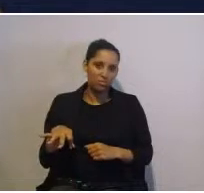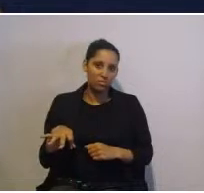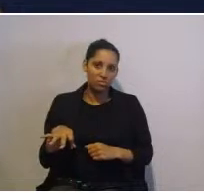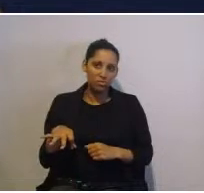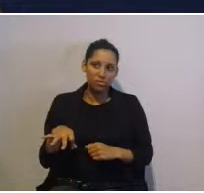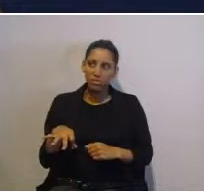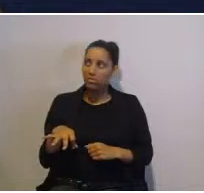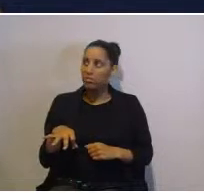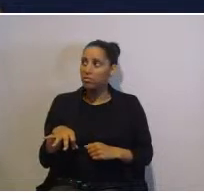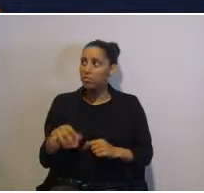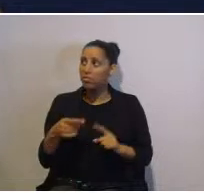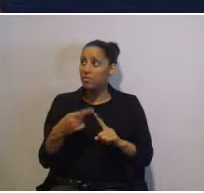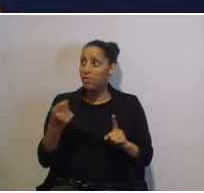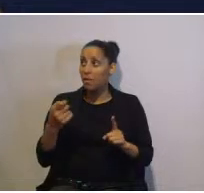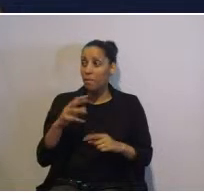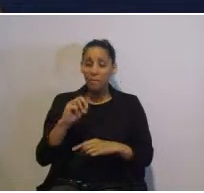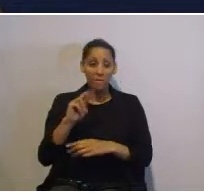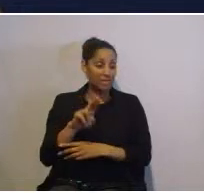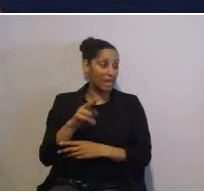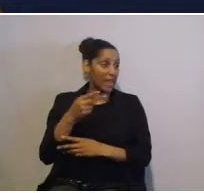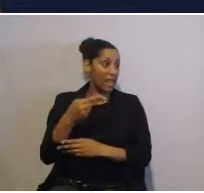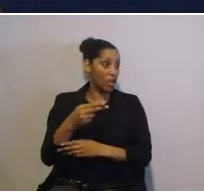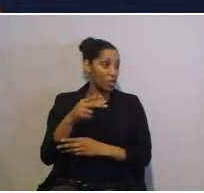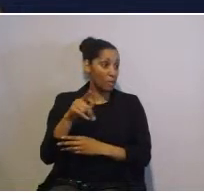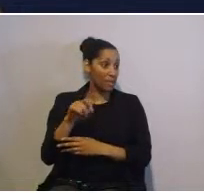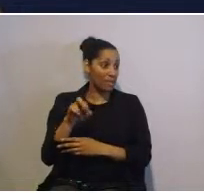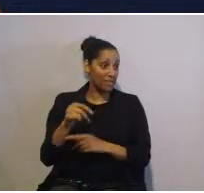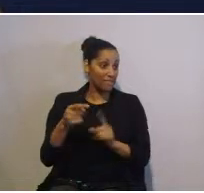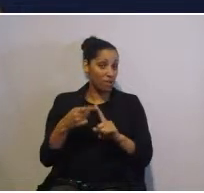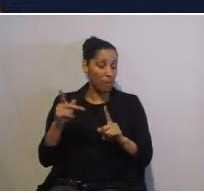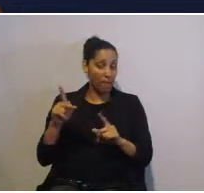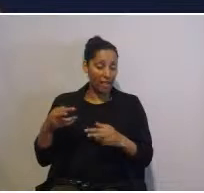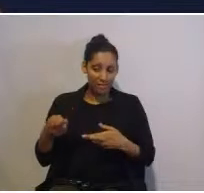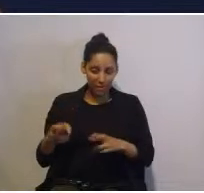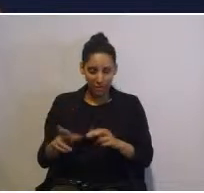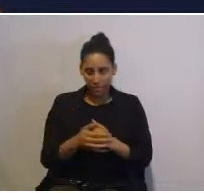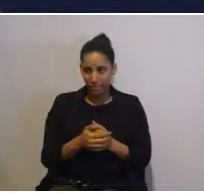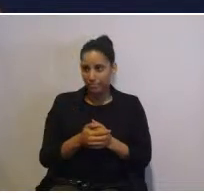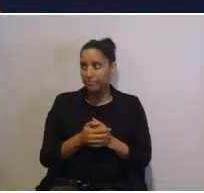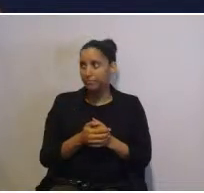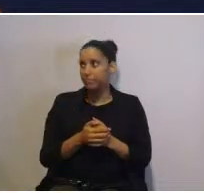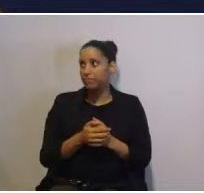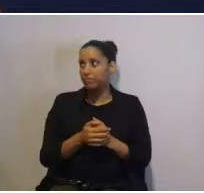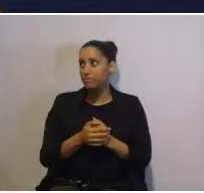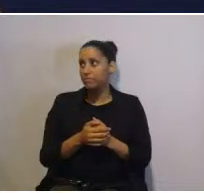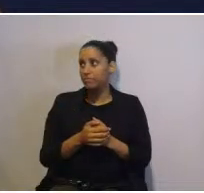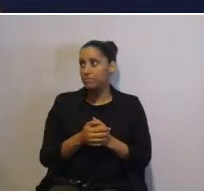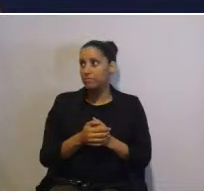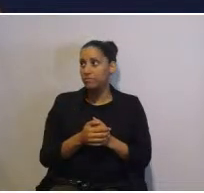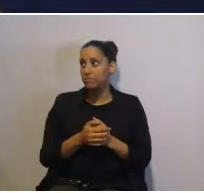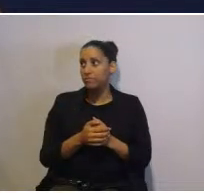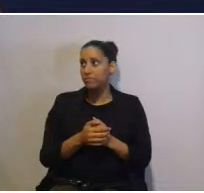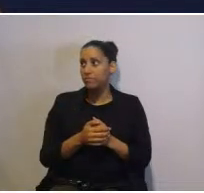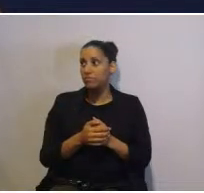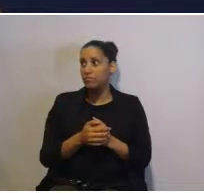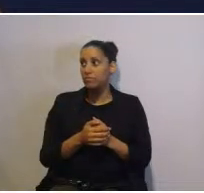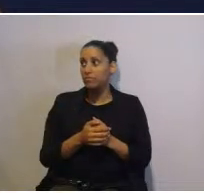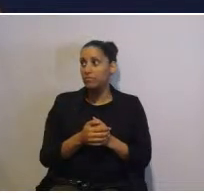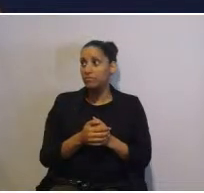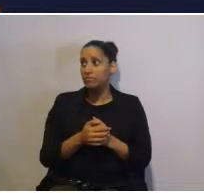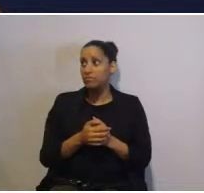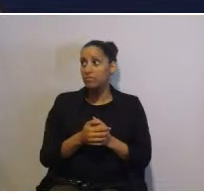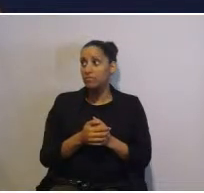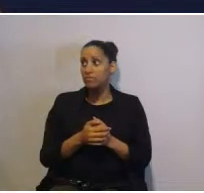That's from Mr. H. Peters of Kales River. Okay, and now I'm coming